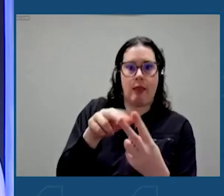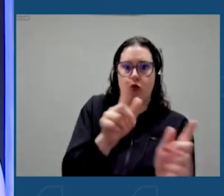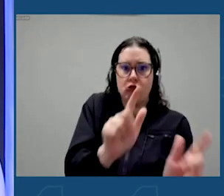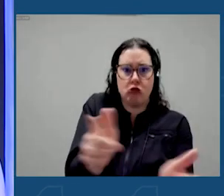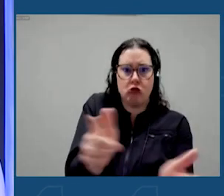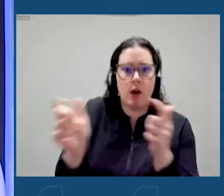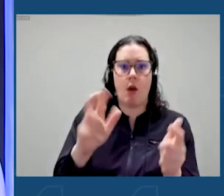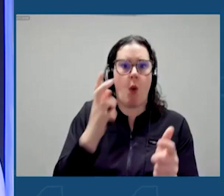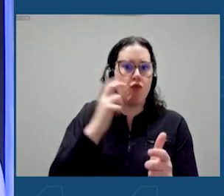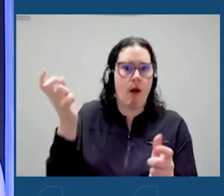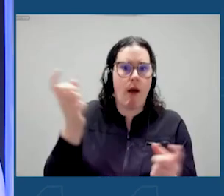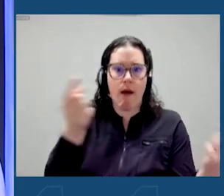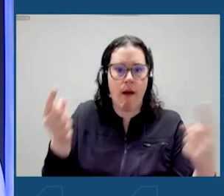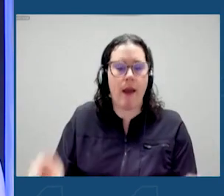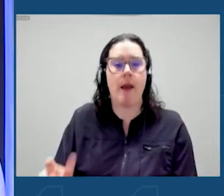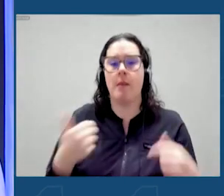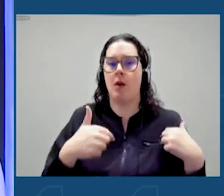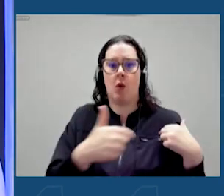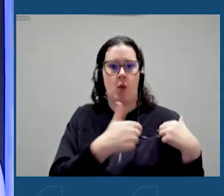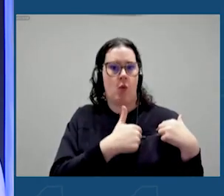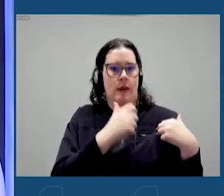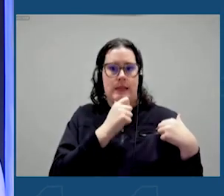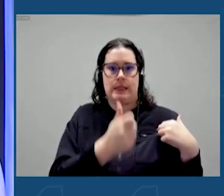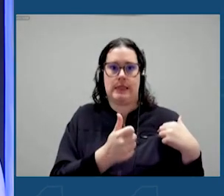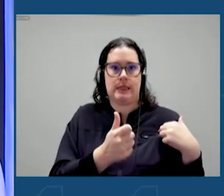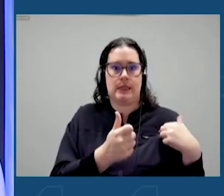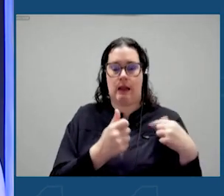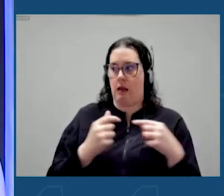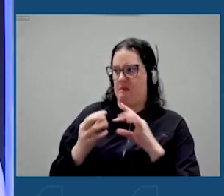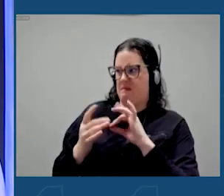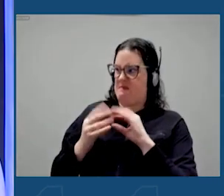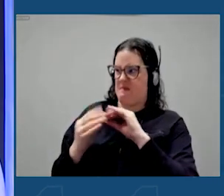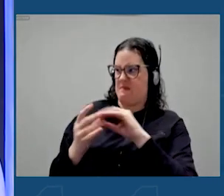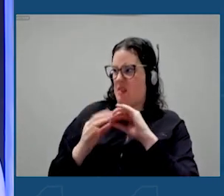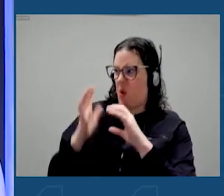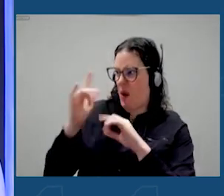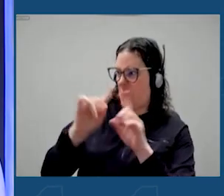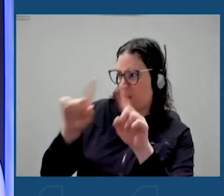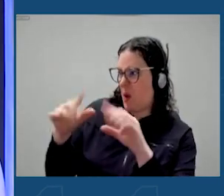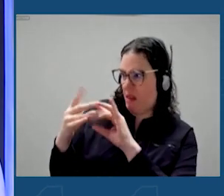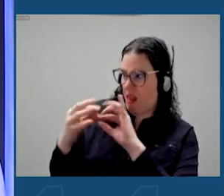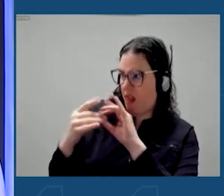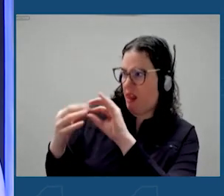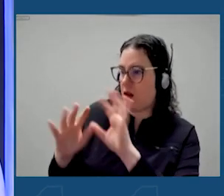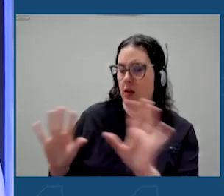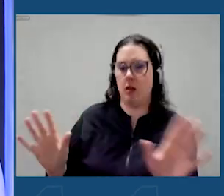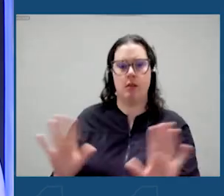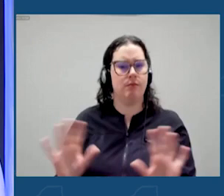crime, we didn't argue with each other while we're going to that crisis.